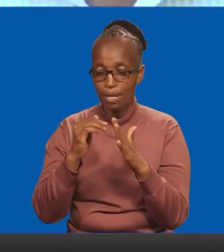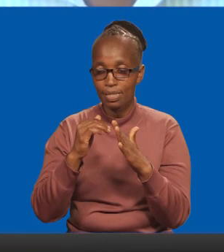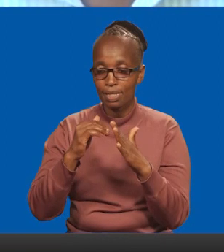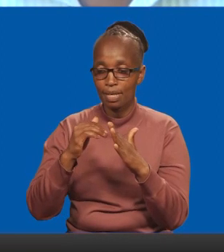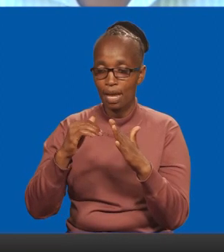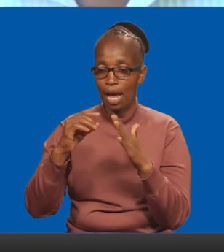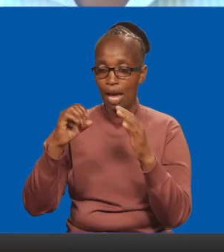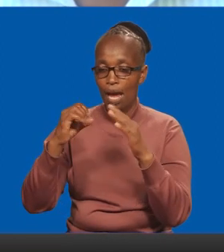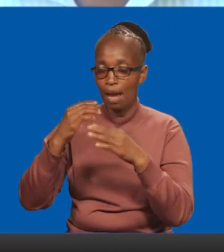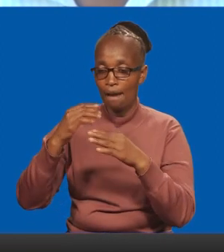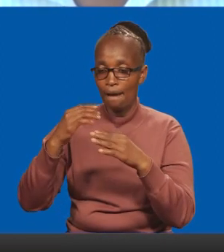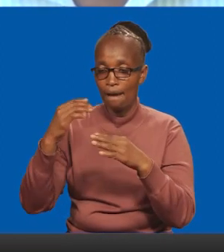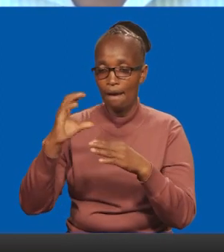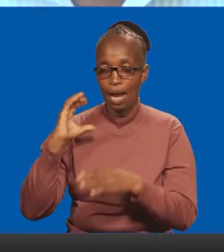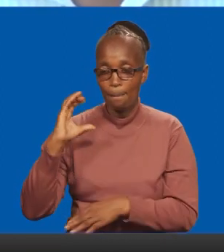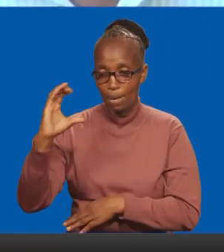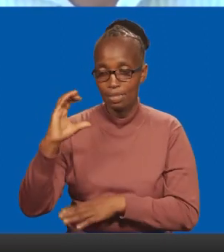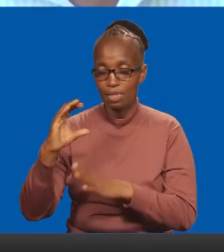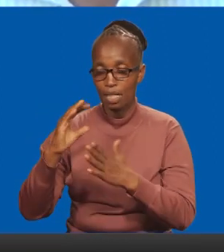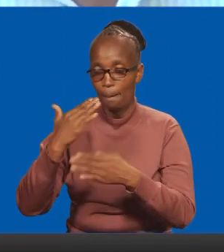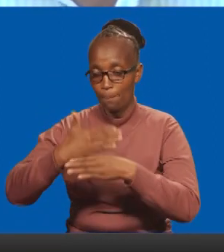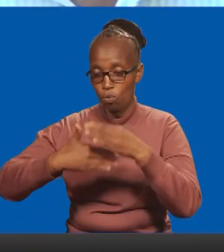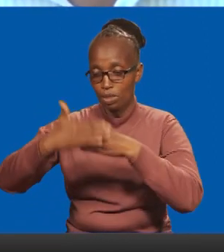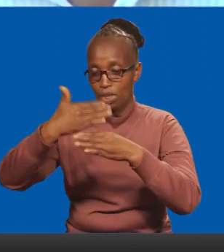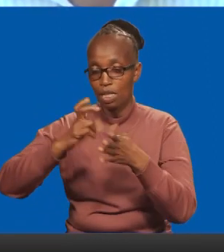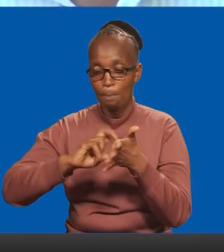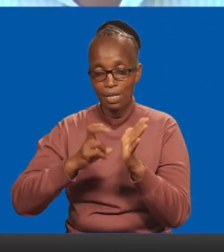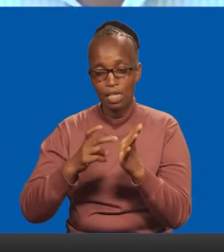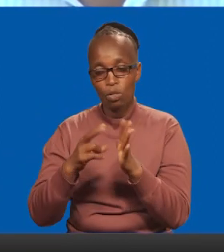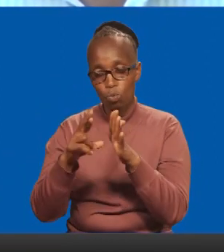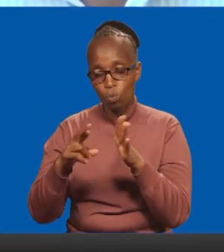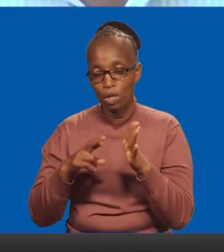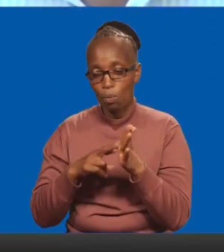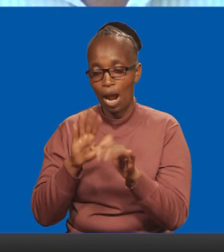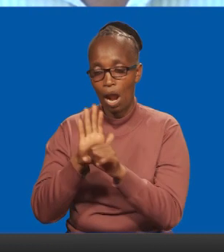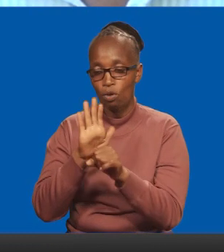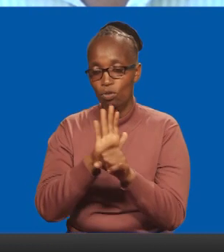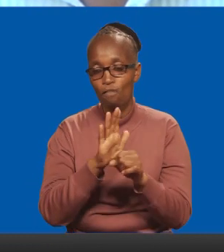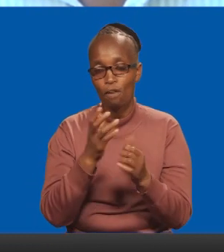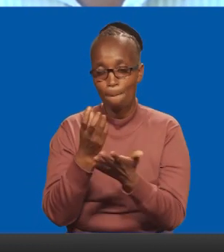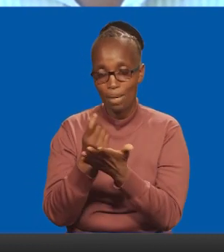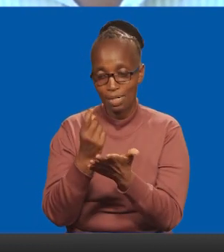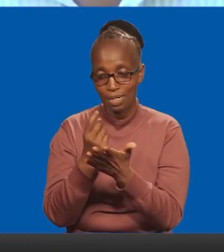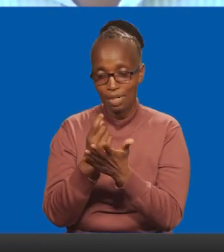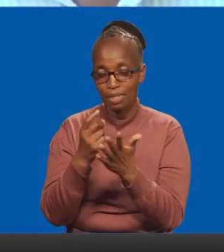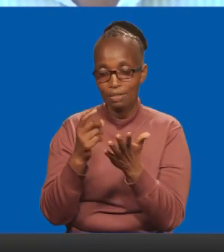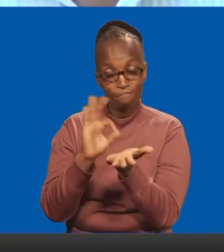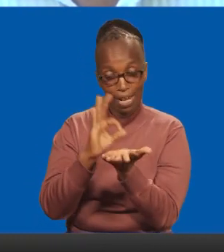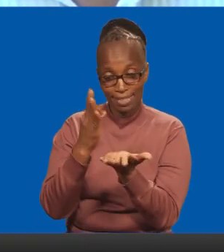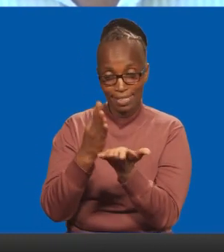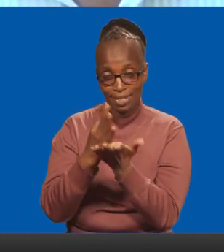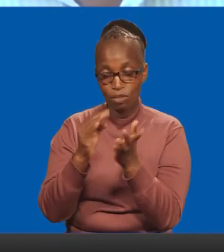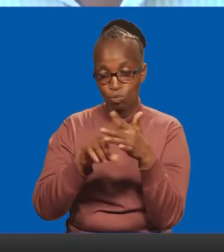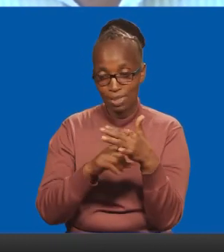for tourism fund is capacity building. And that means we consider human resource capital to be a very critical capital in this